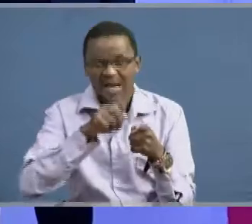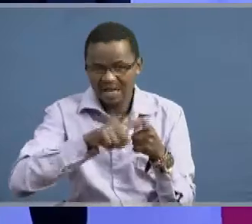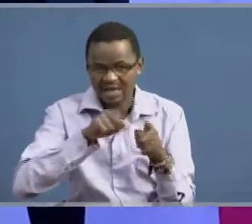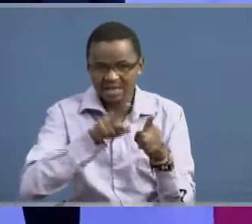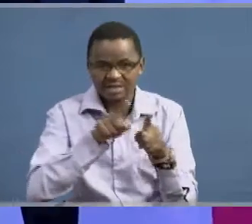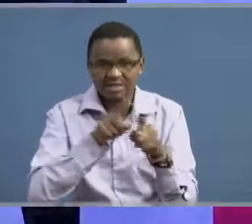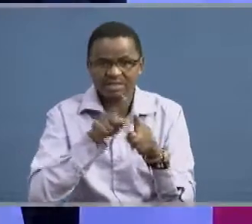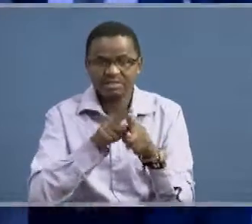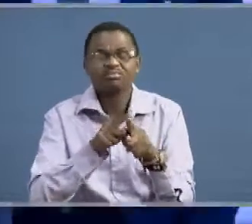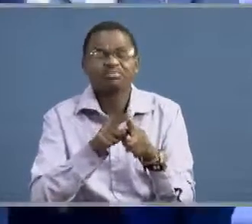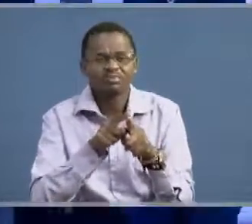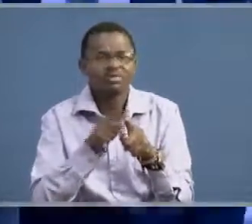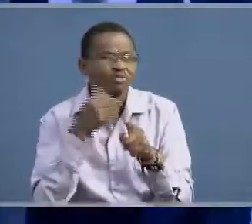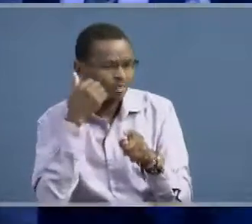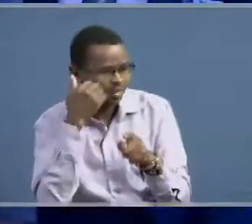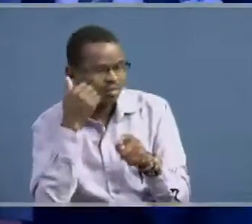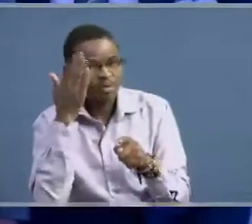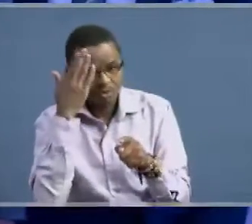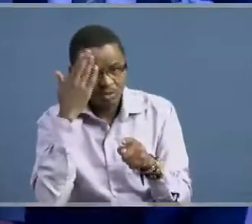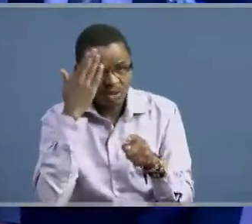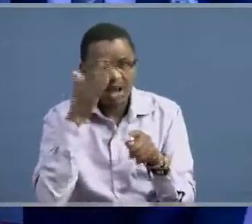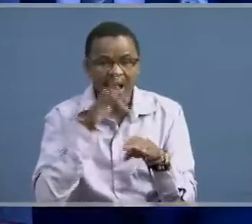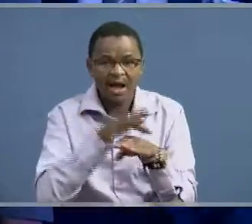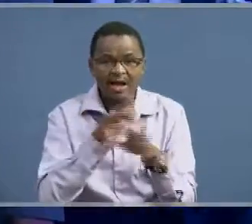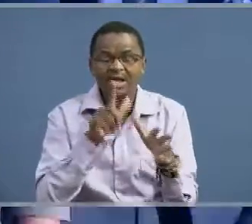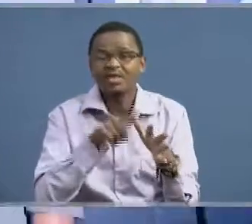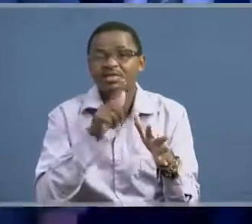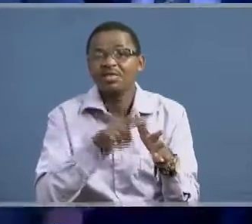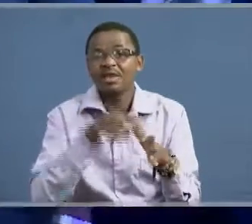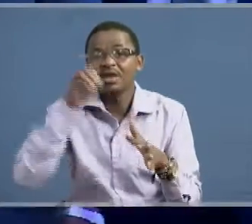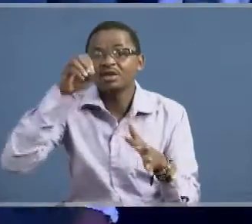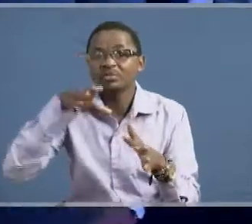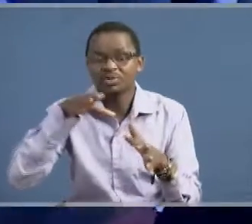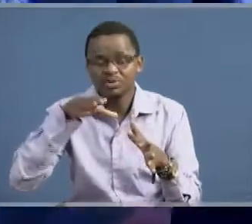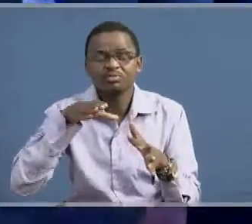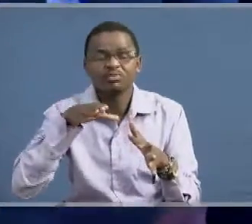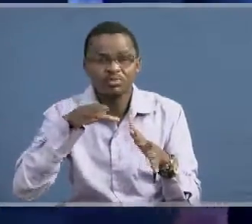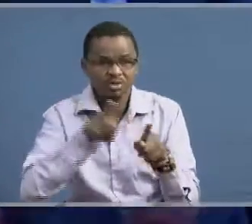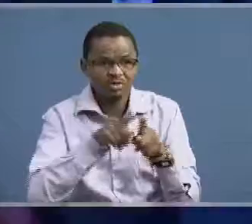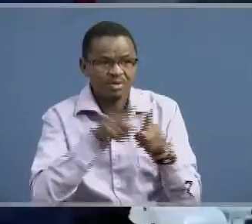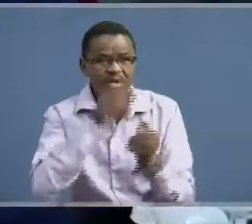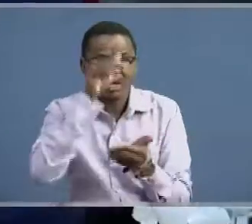kuwa ugonjwa huo ukibainika mapema, basi gharama za matibabu huenda zikapungua.